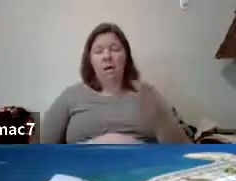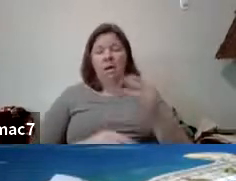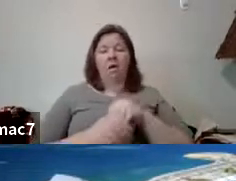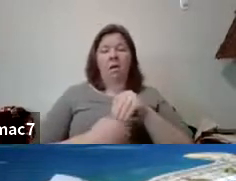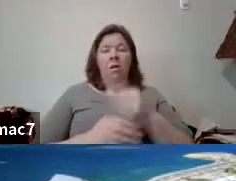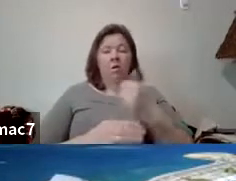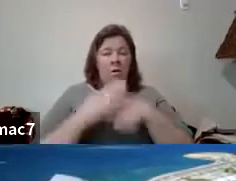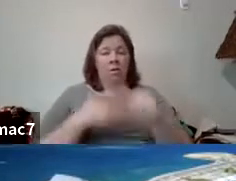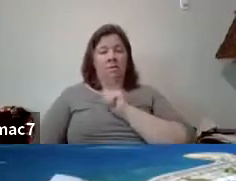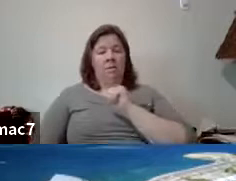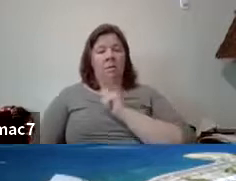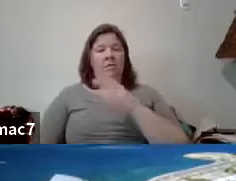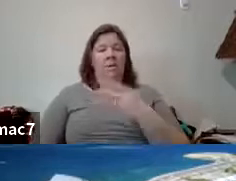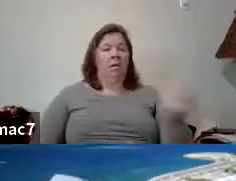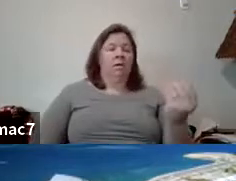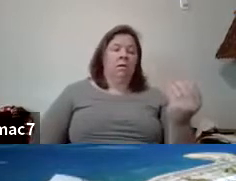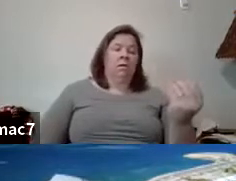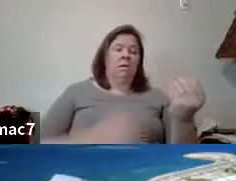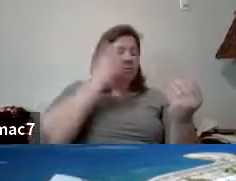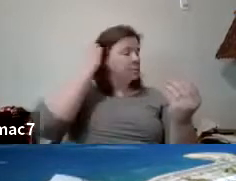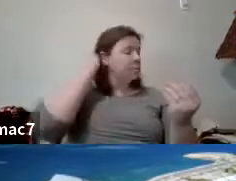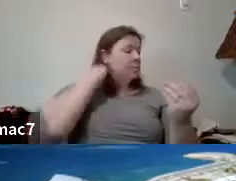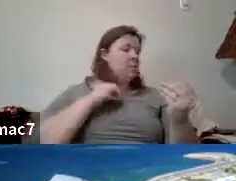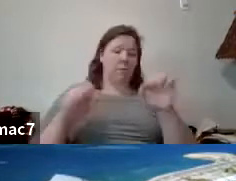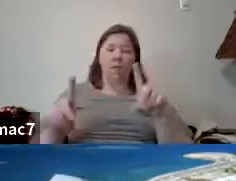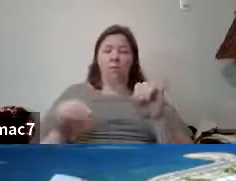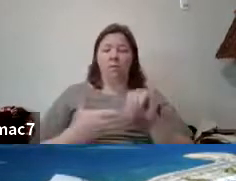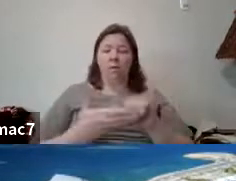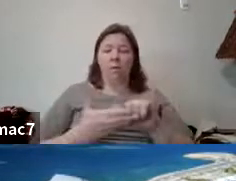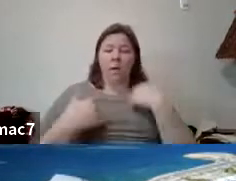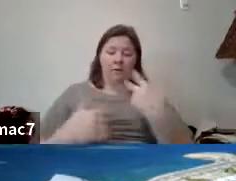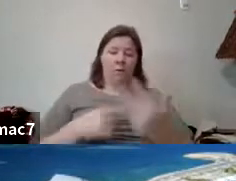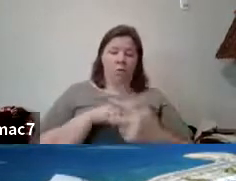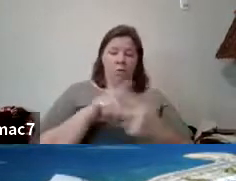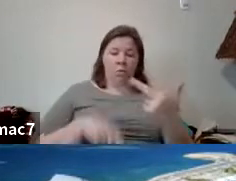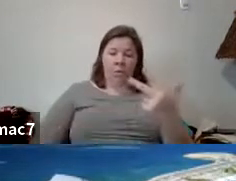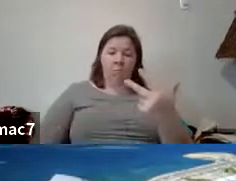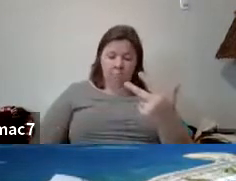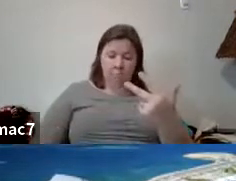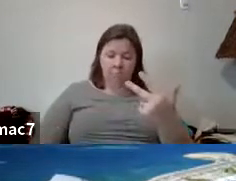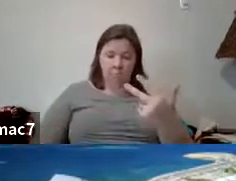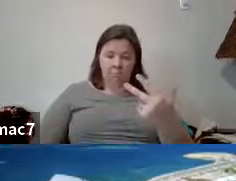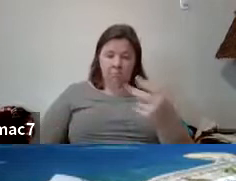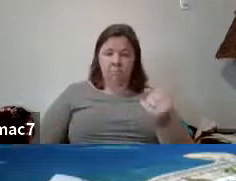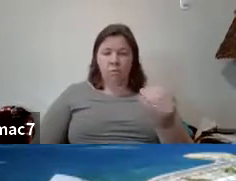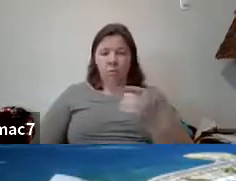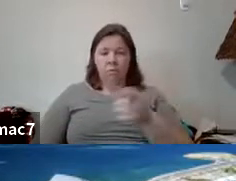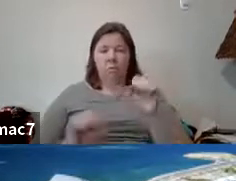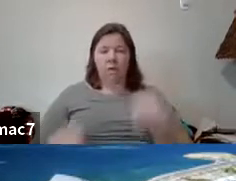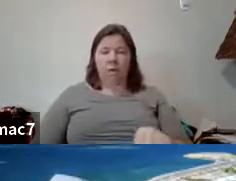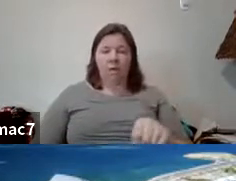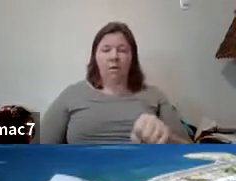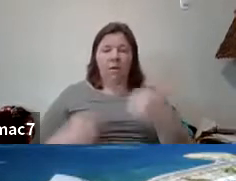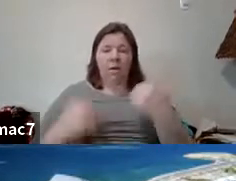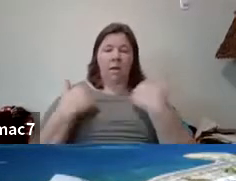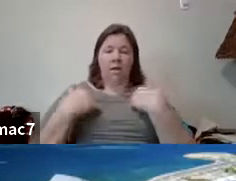under myself, and you can do that. So you've got your 3, so that your subscription after your